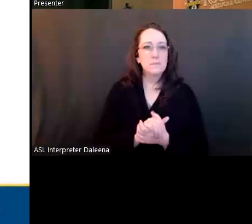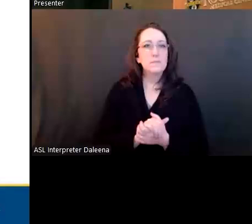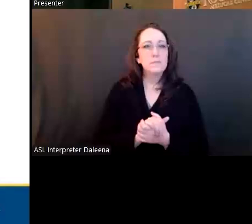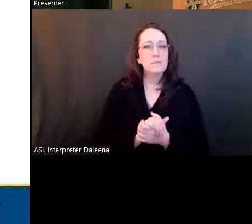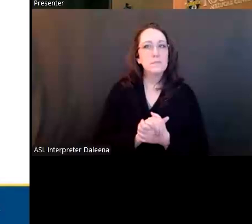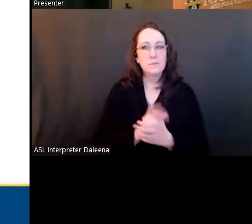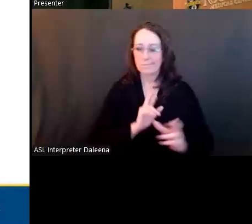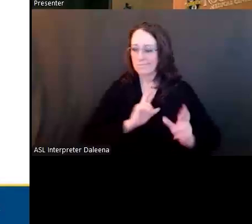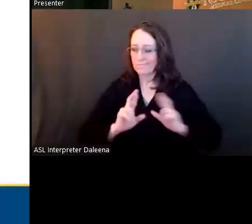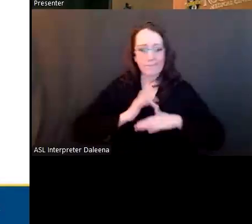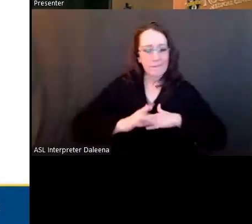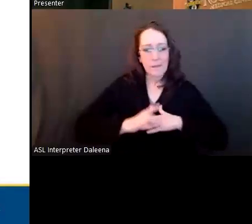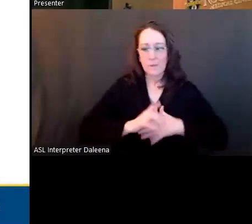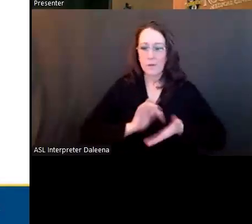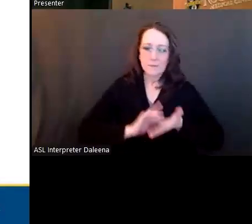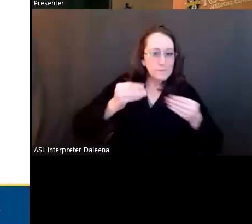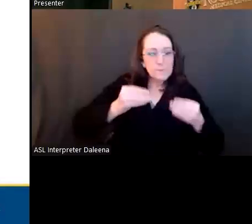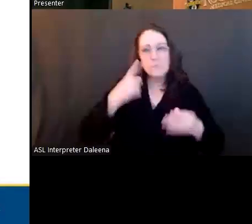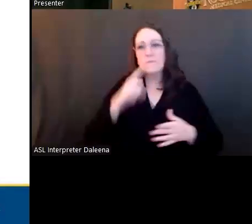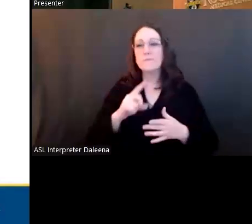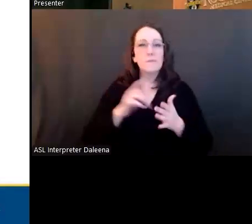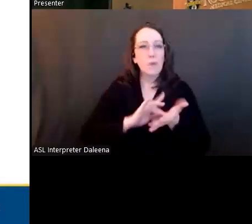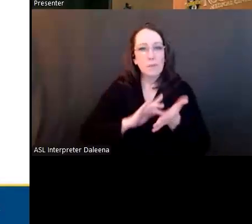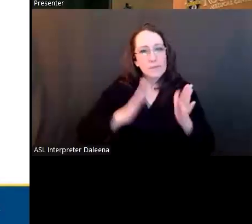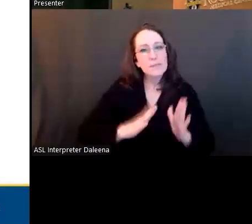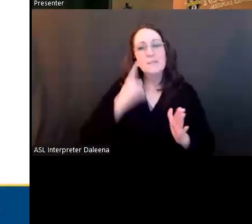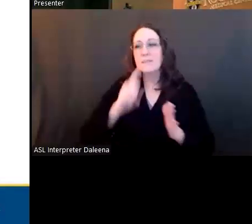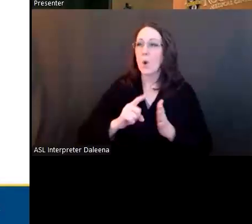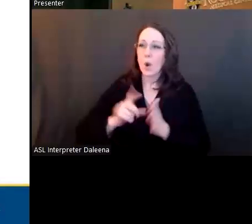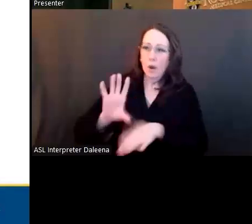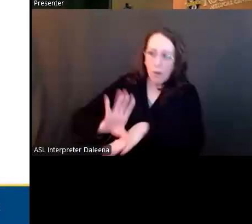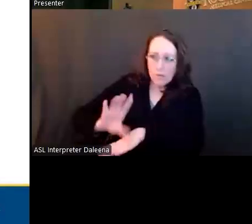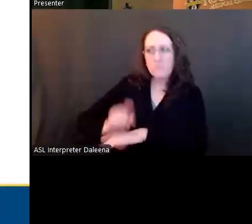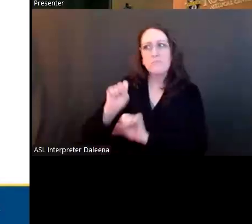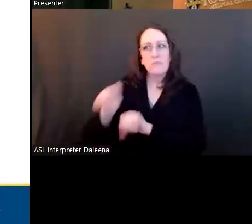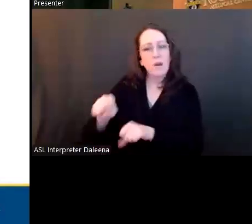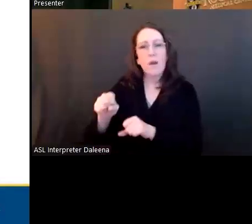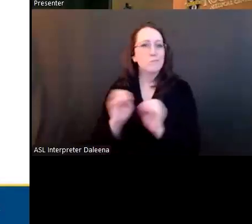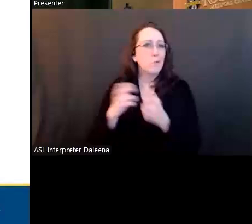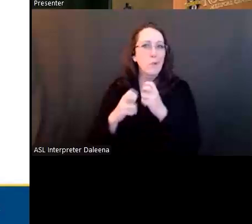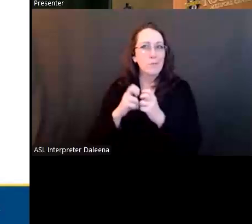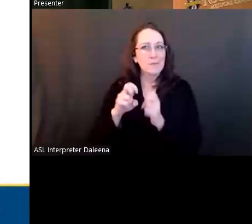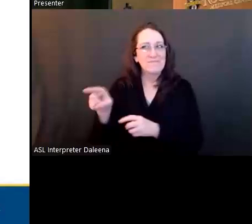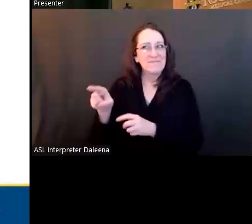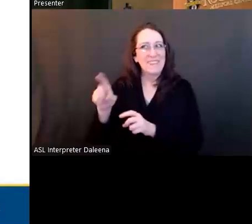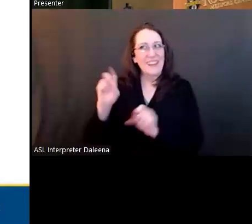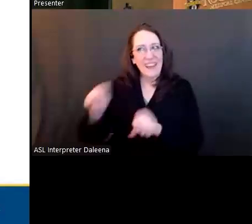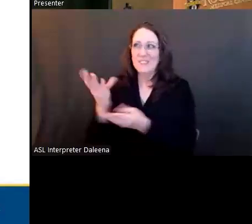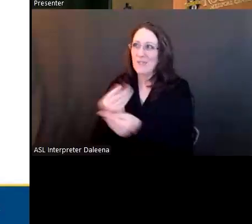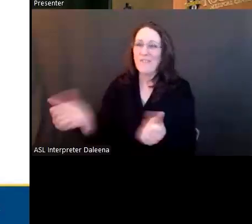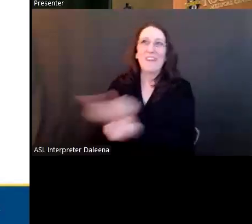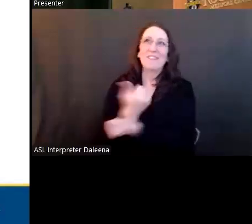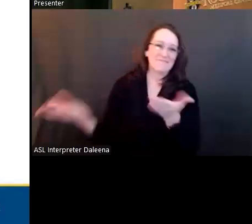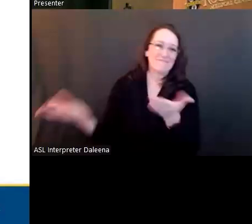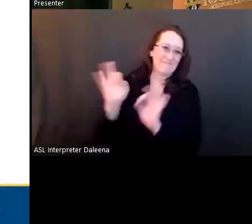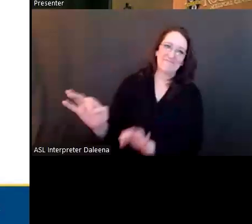readily available our pharmacists are for consultation, and it seems like there's no problem they can't solve for us. We have lab